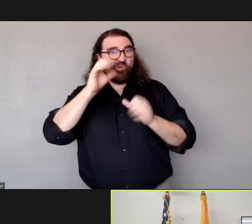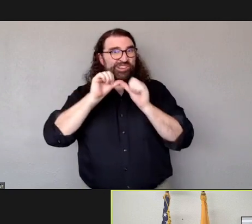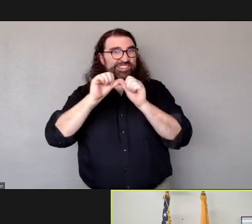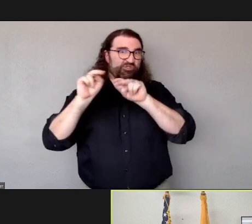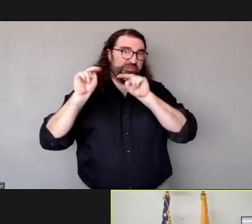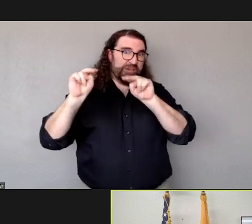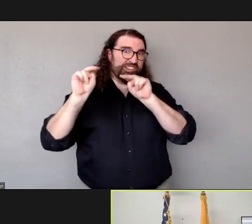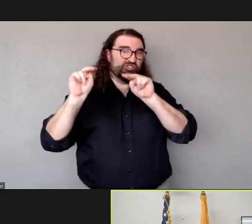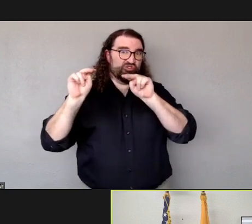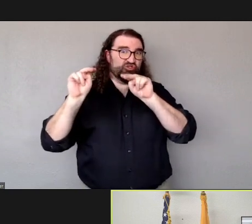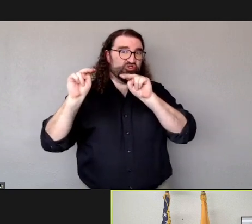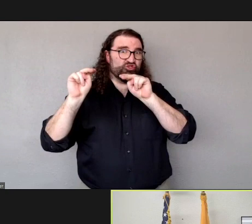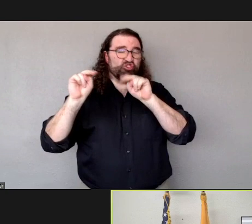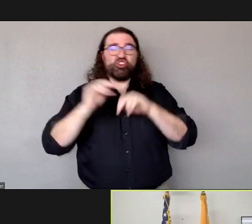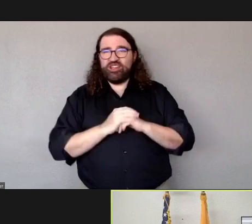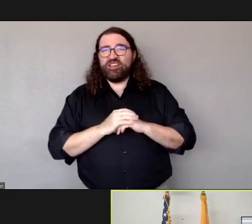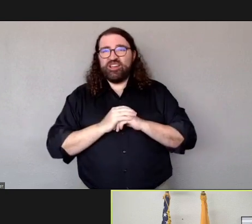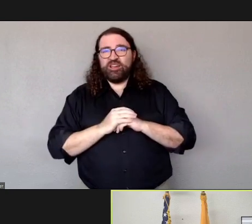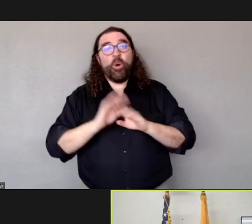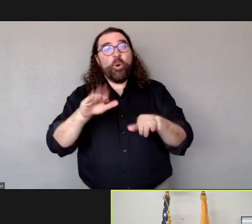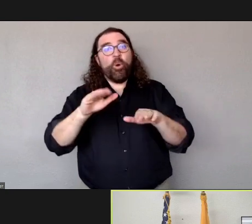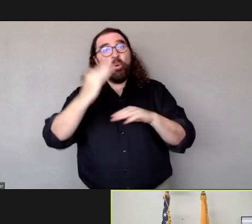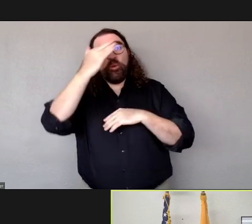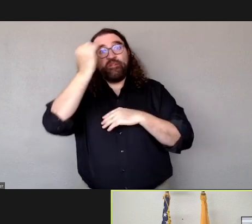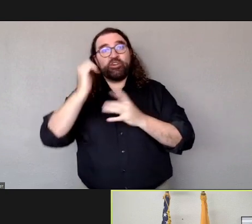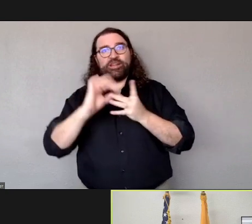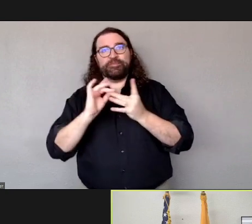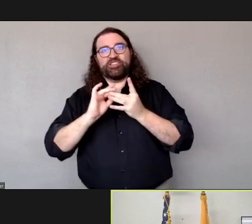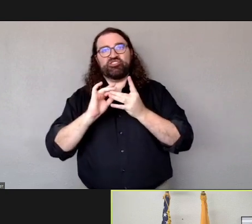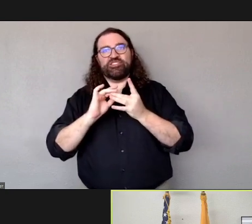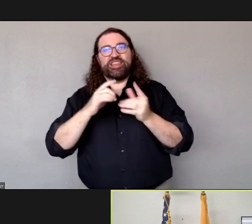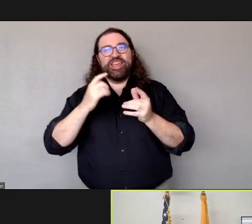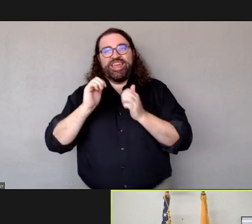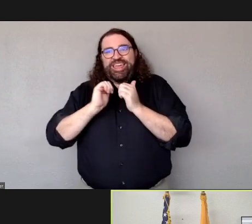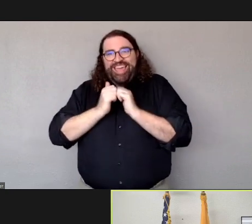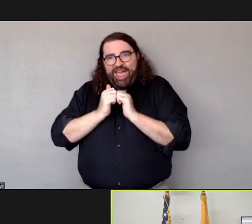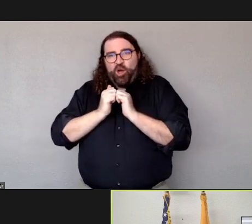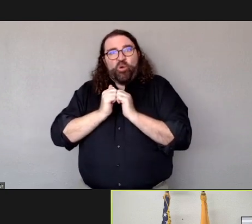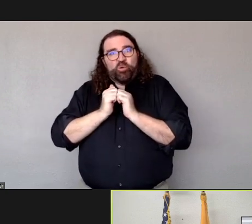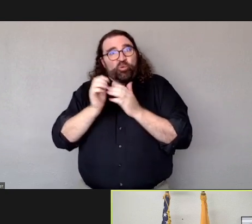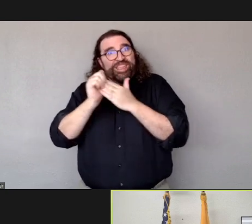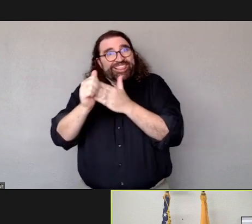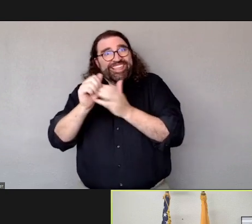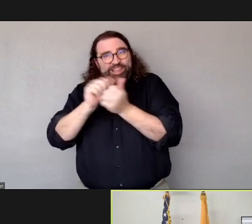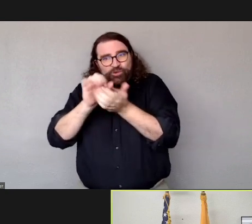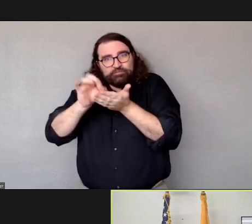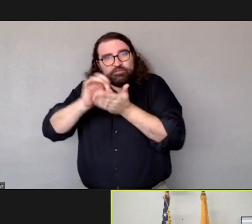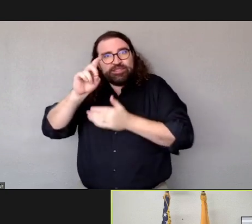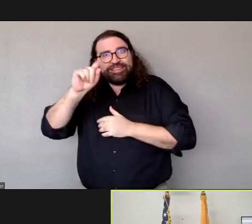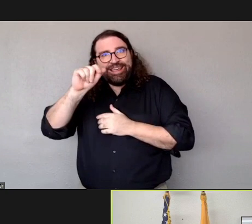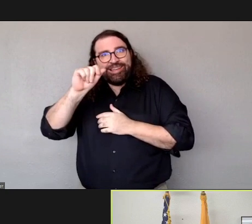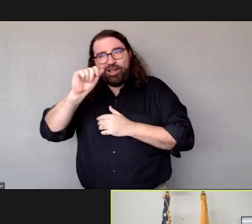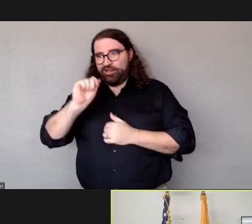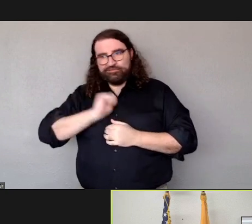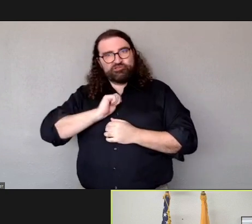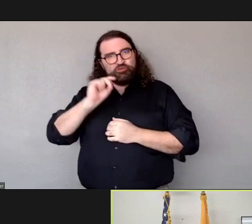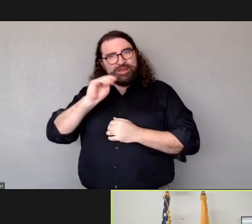everything closely. We have, I forgot to say about how we lead in data as well. I mean, we're leading in a lot of very, very good